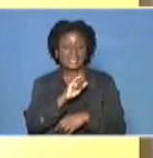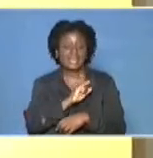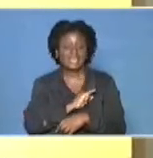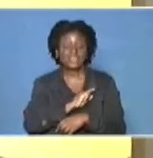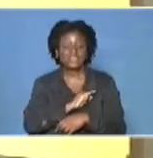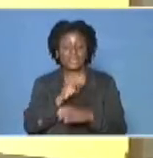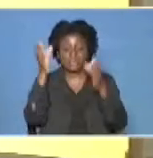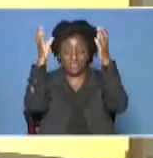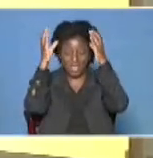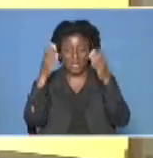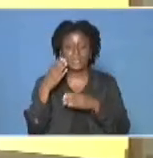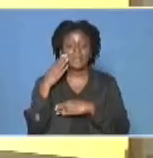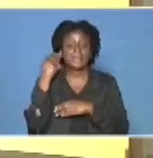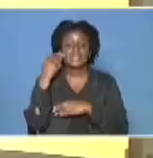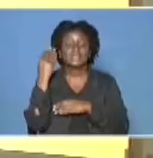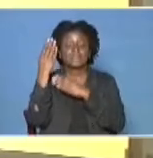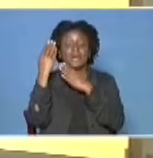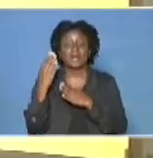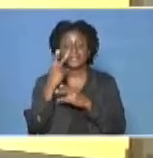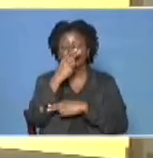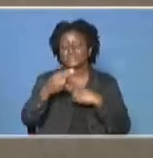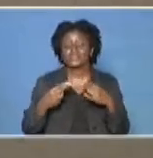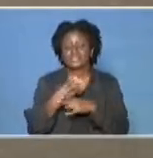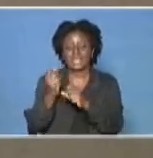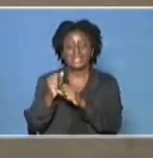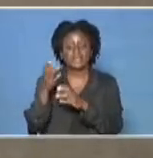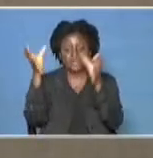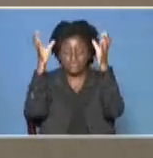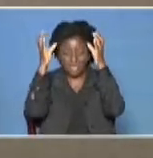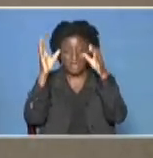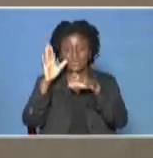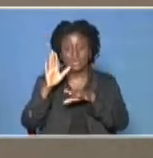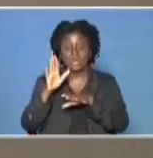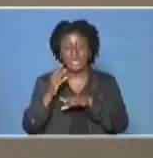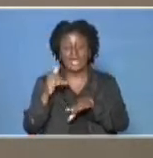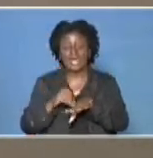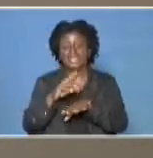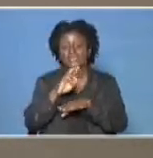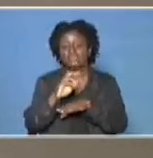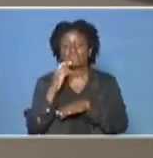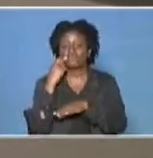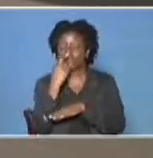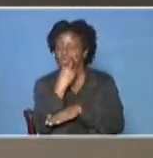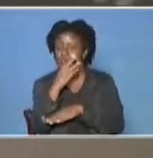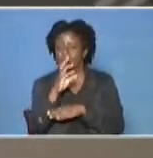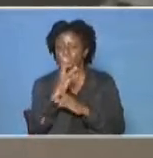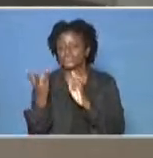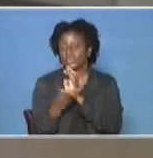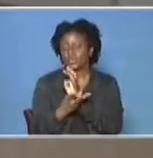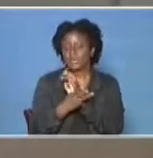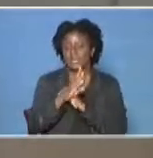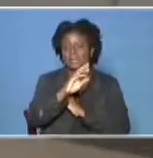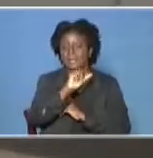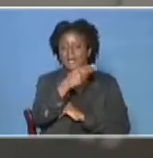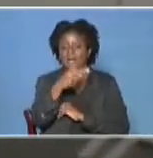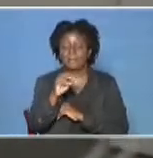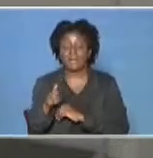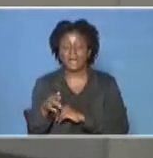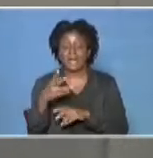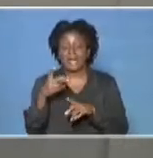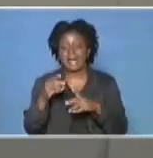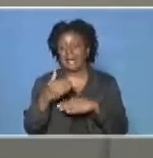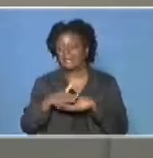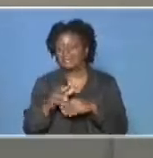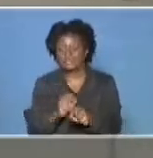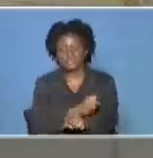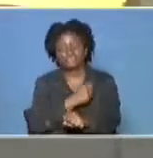Bahamas Universe, receiving her crown at the Rosewood Bahama on Sunday following a fierce competition. Ingram, who says it's a journey